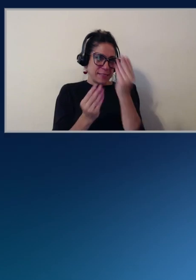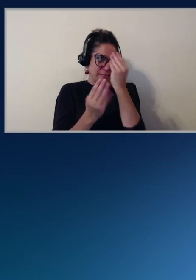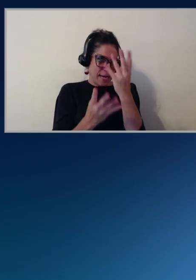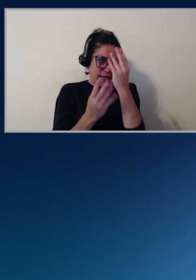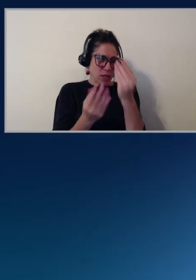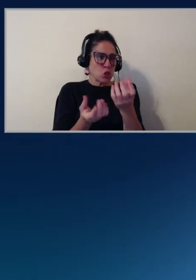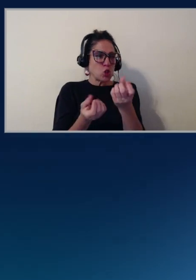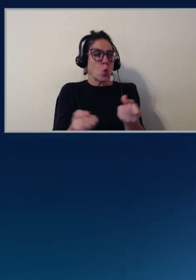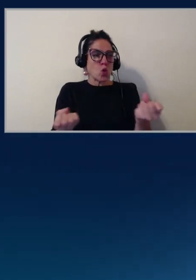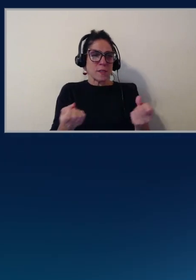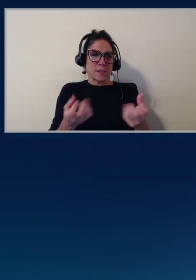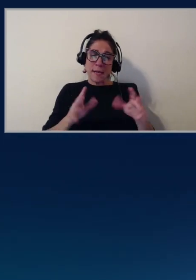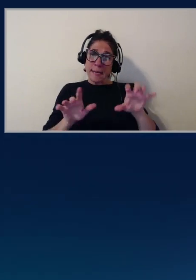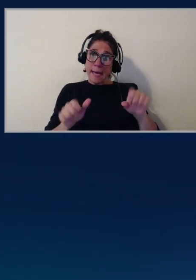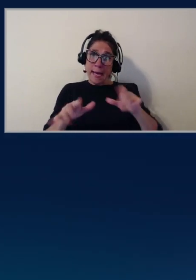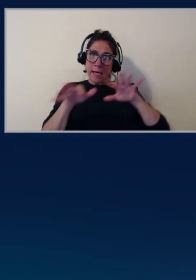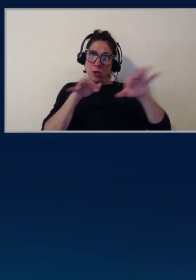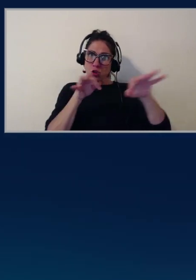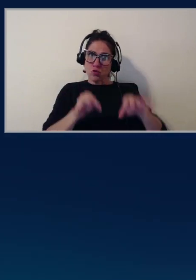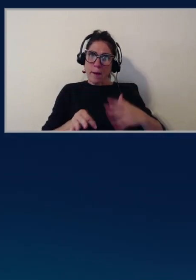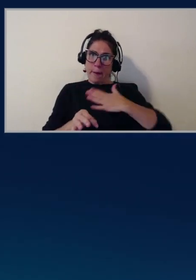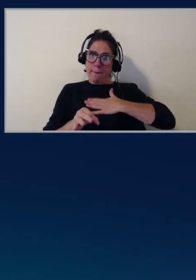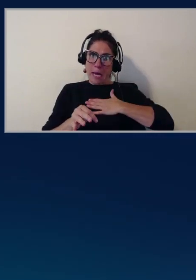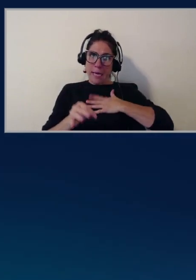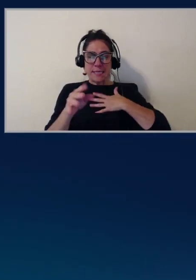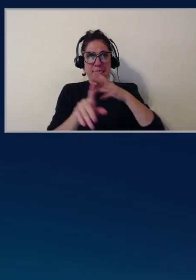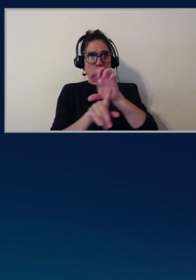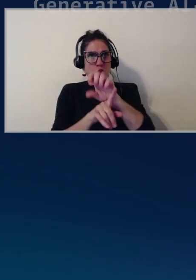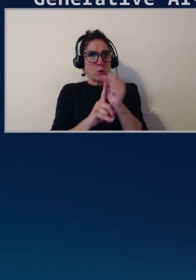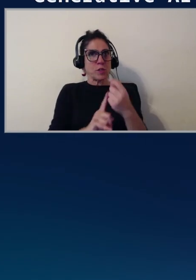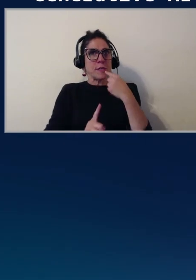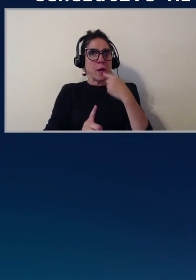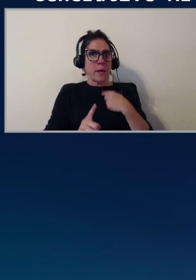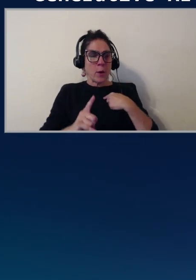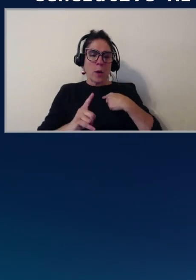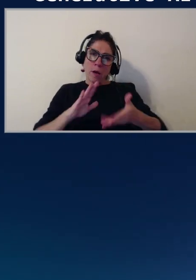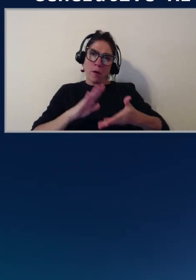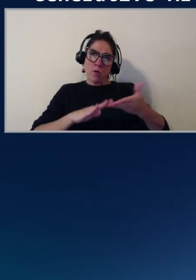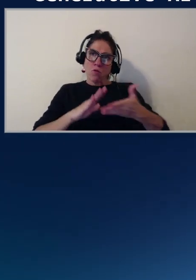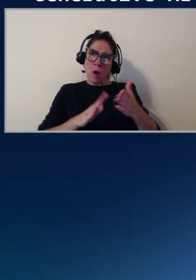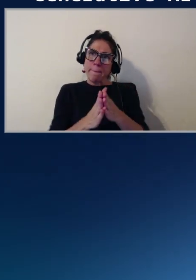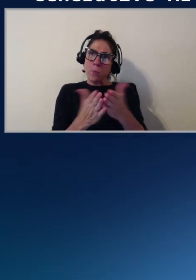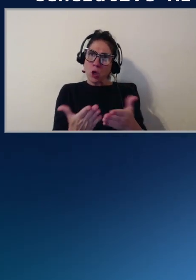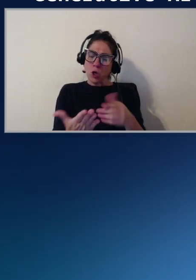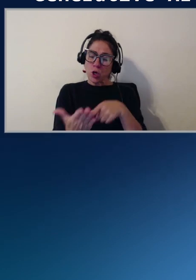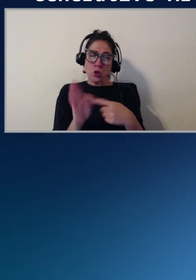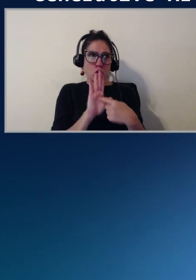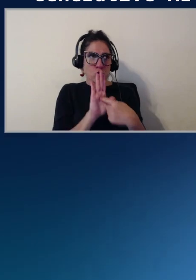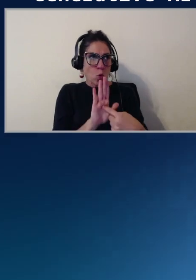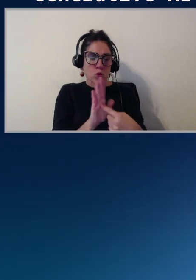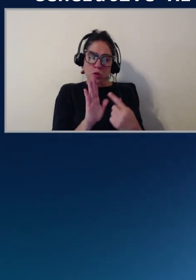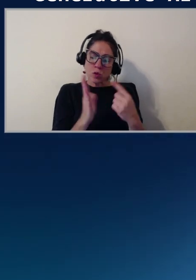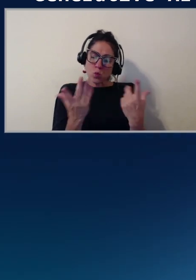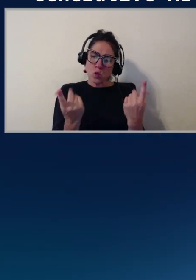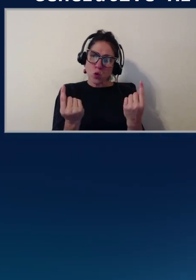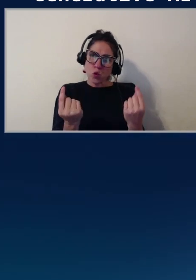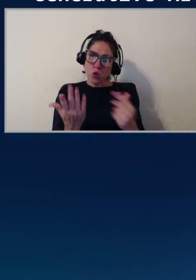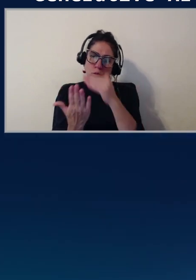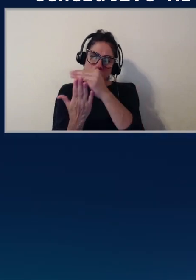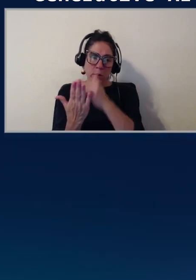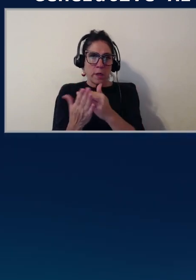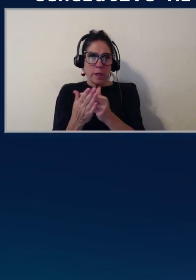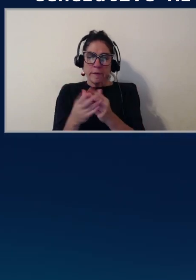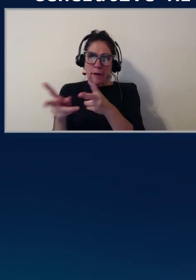start describing my situation, tell me what the run book tells me to do. Maybe it sounds like using these plugins, you could